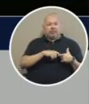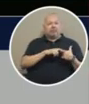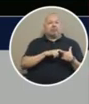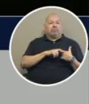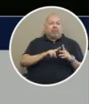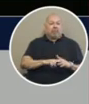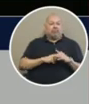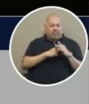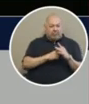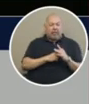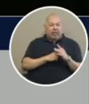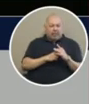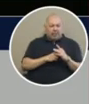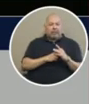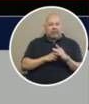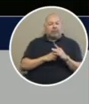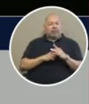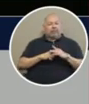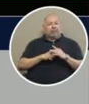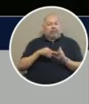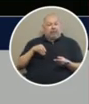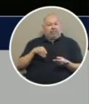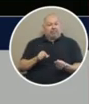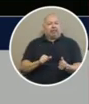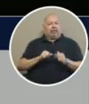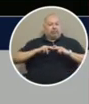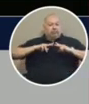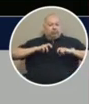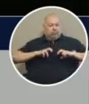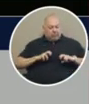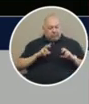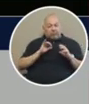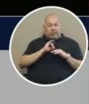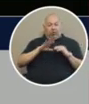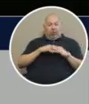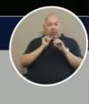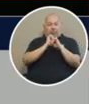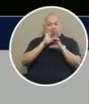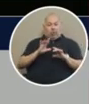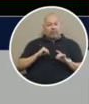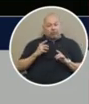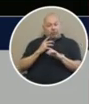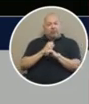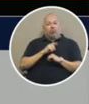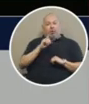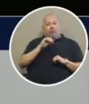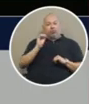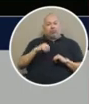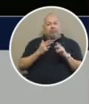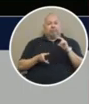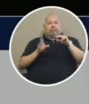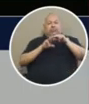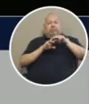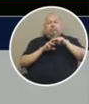the implementation of the compensation study. I will point out that all employees did receive the 1% pay increase back on March